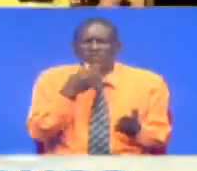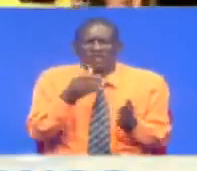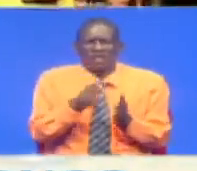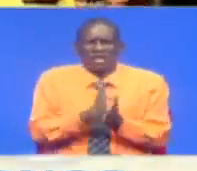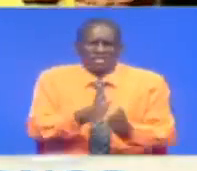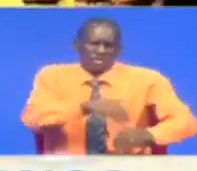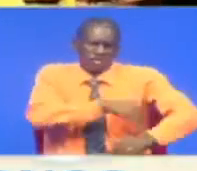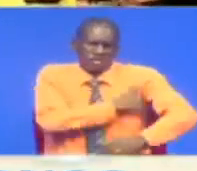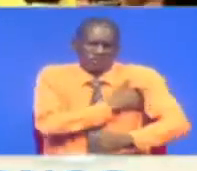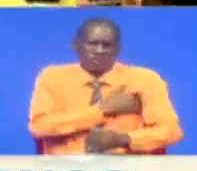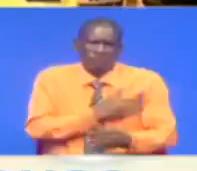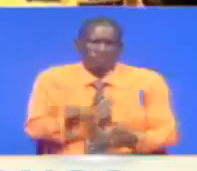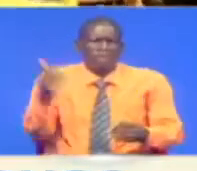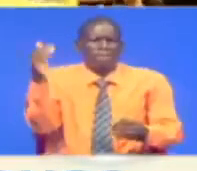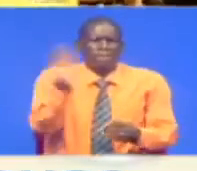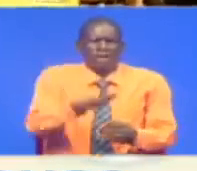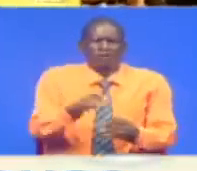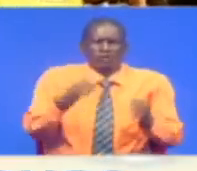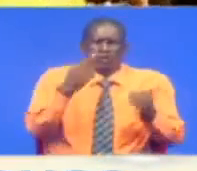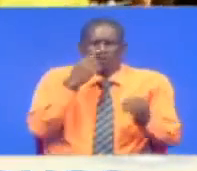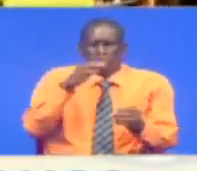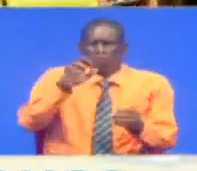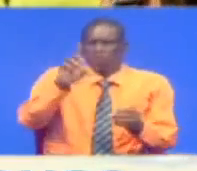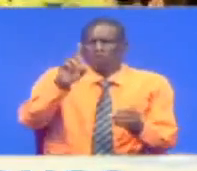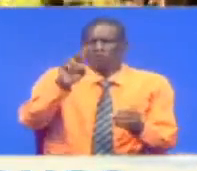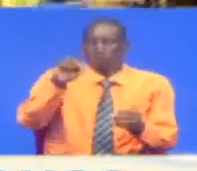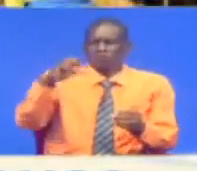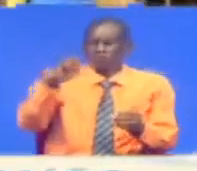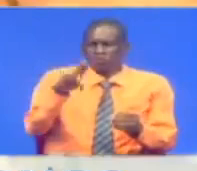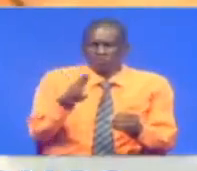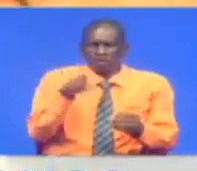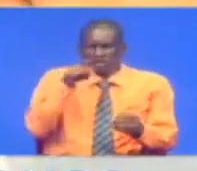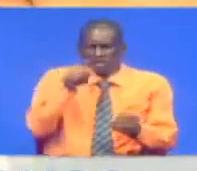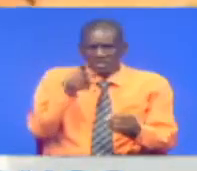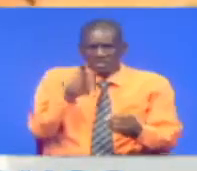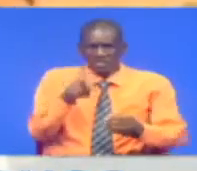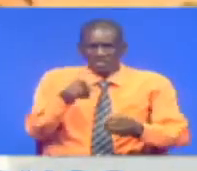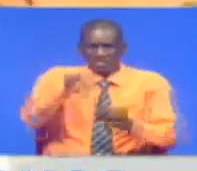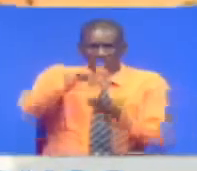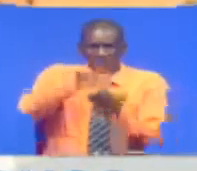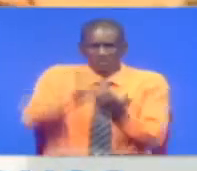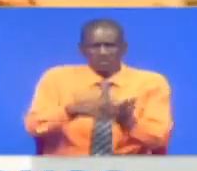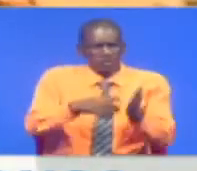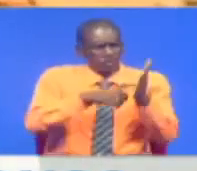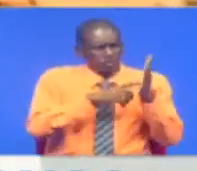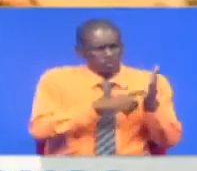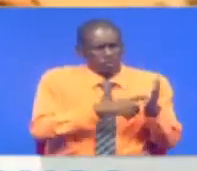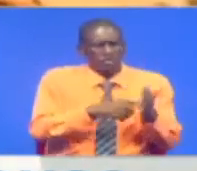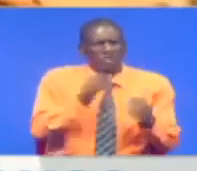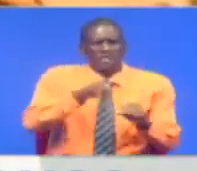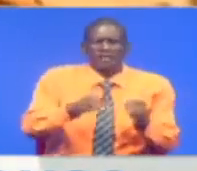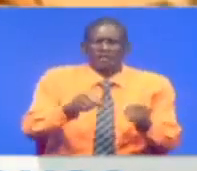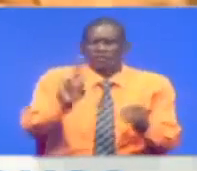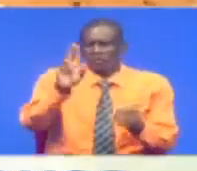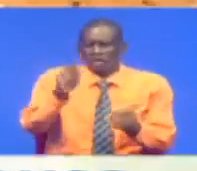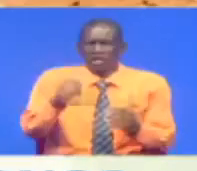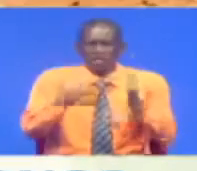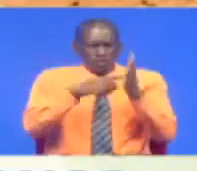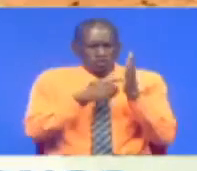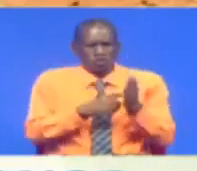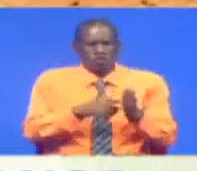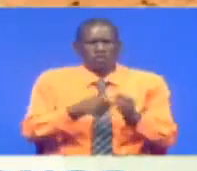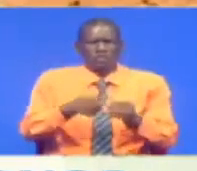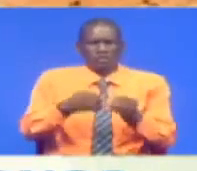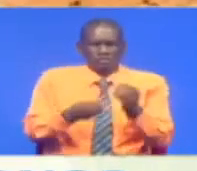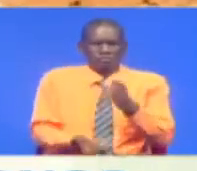chief. Back at Ndungu's home, this case playing out in the UK evokes memories that the family would rather stay buried. Hiyo